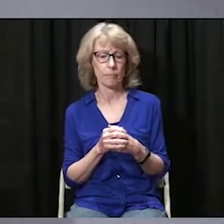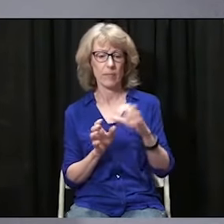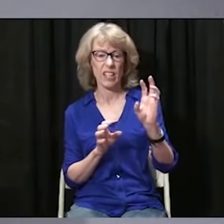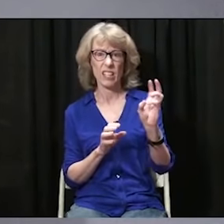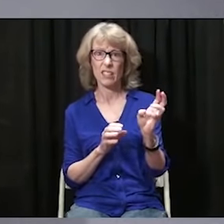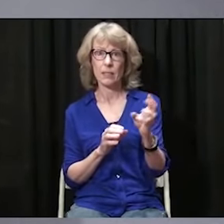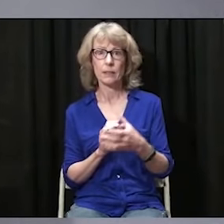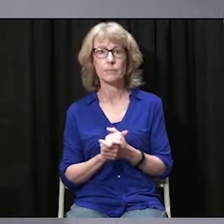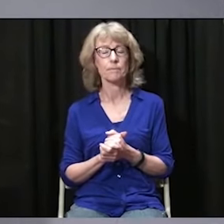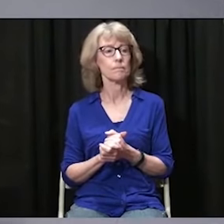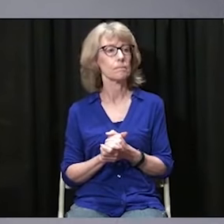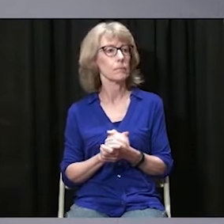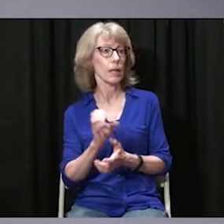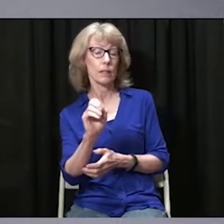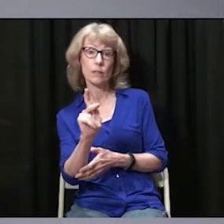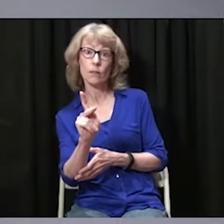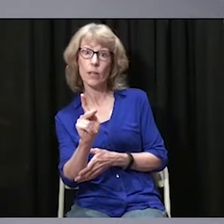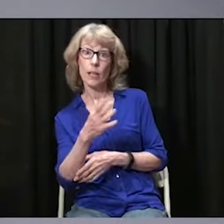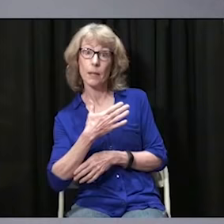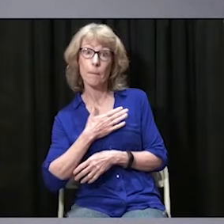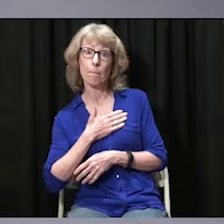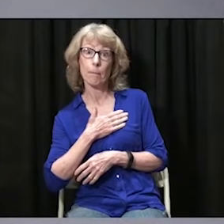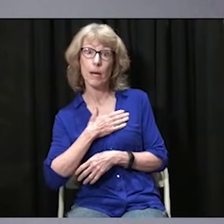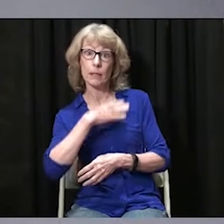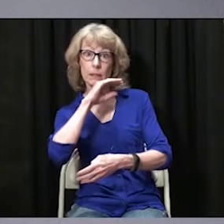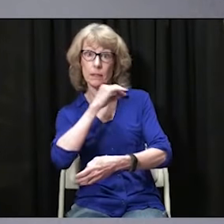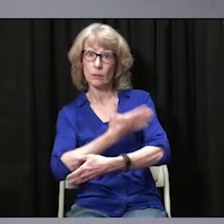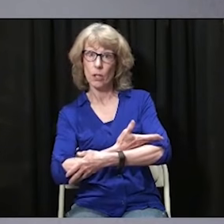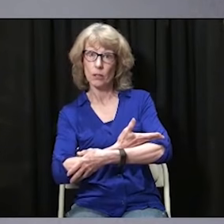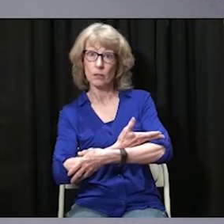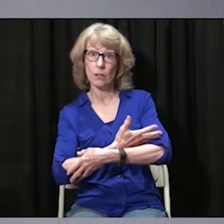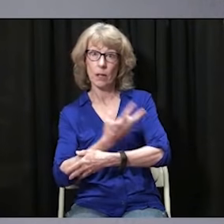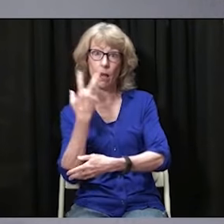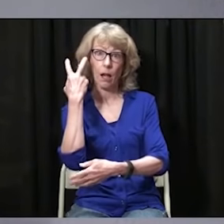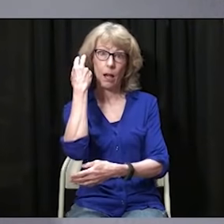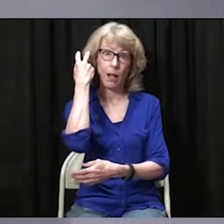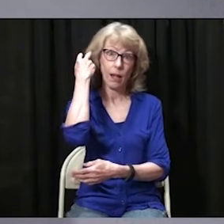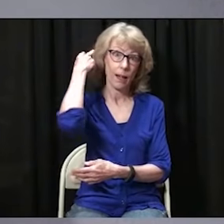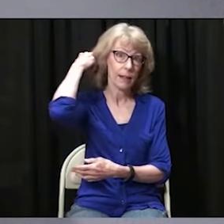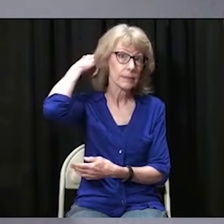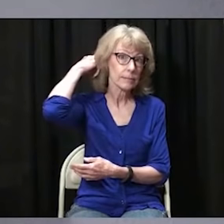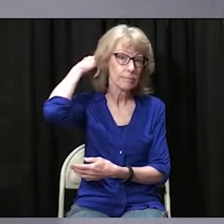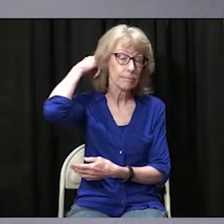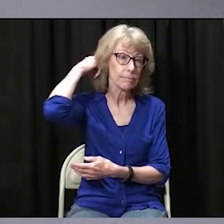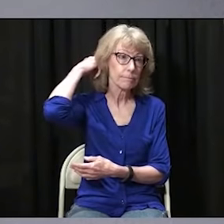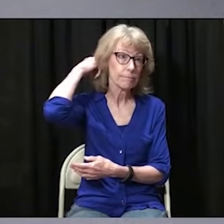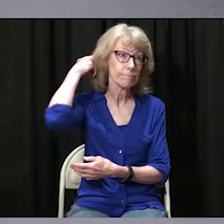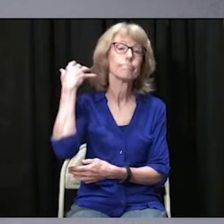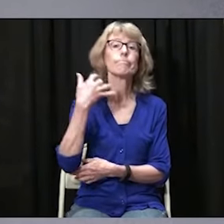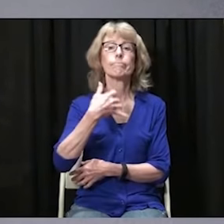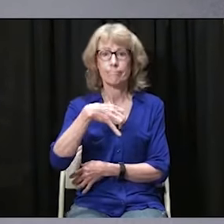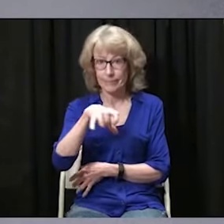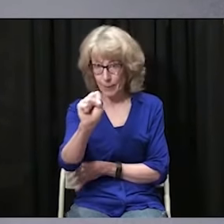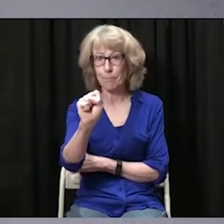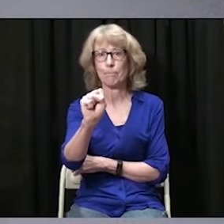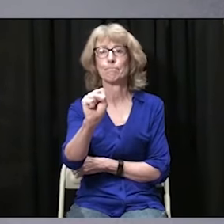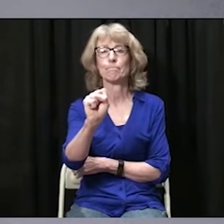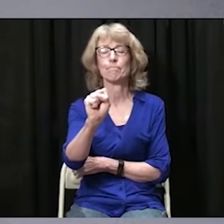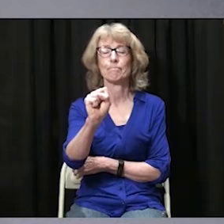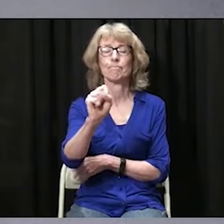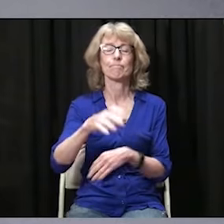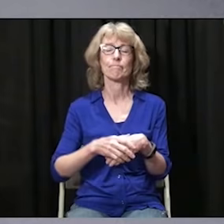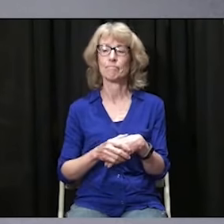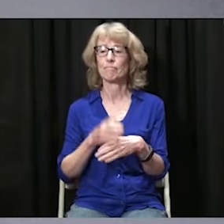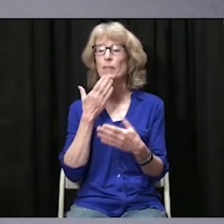my daughters cut my hair? And the answer to that question is absolutely yes.